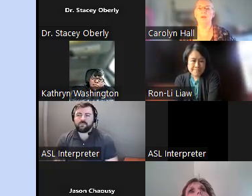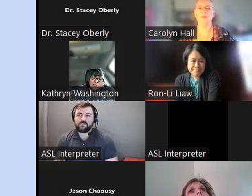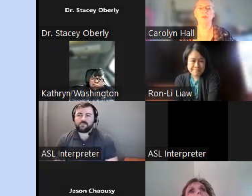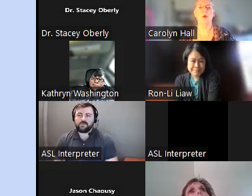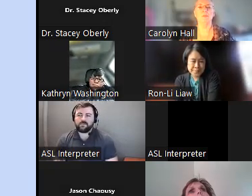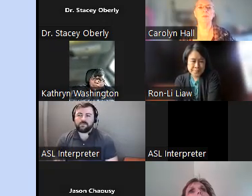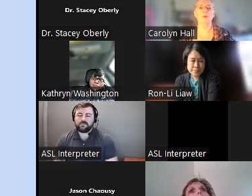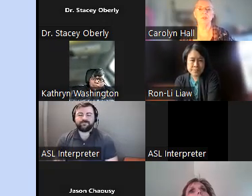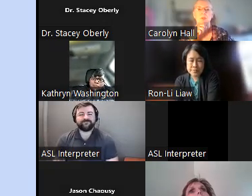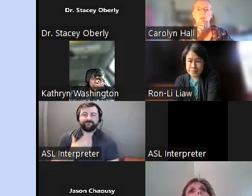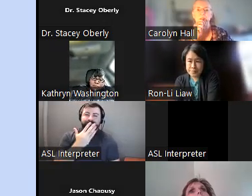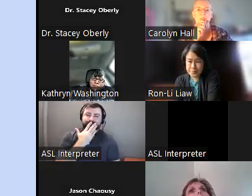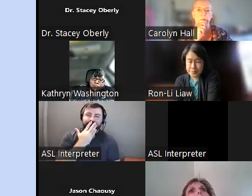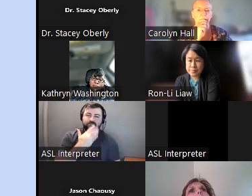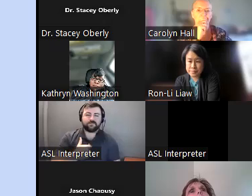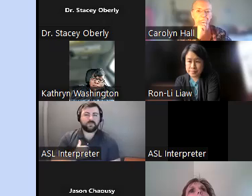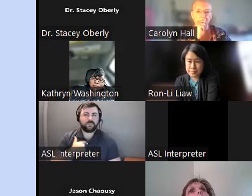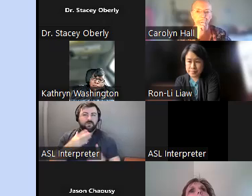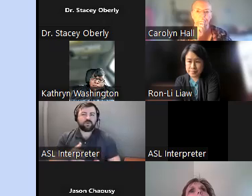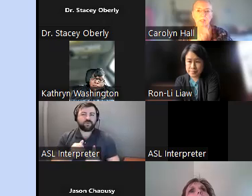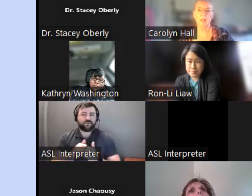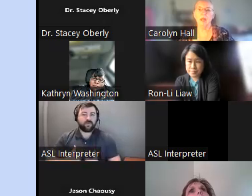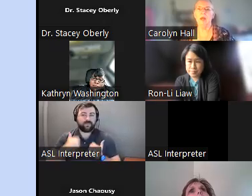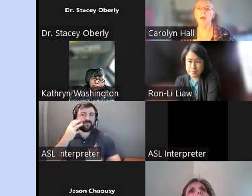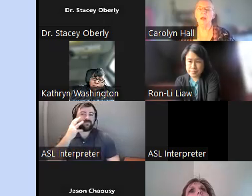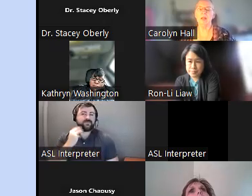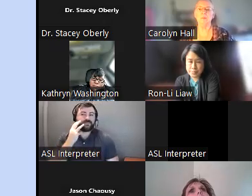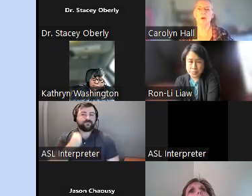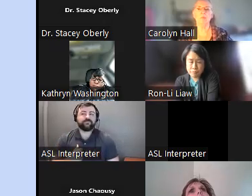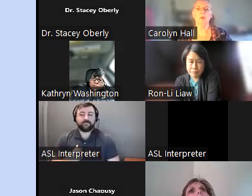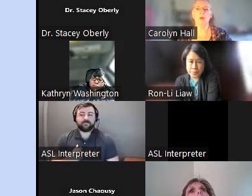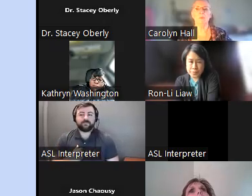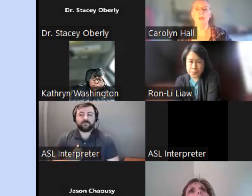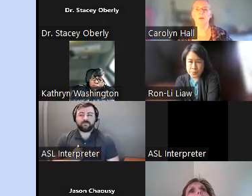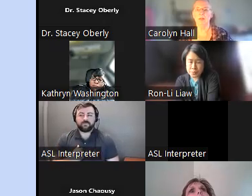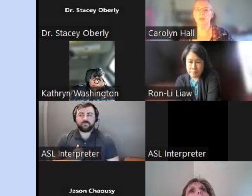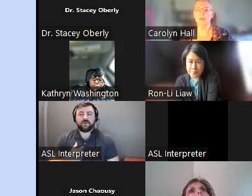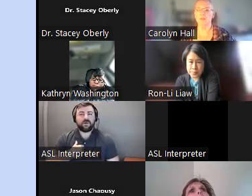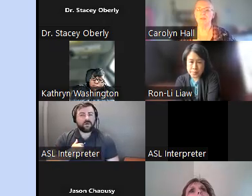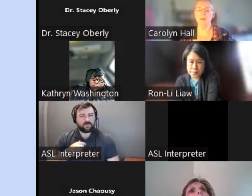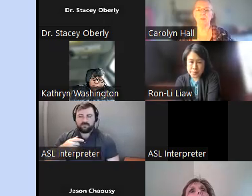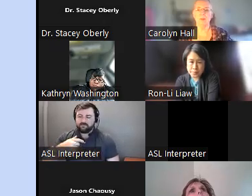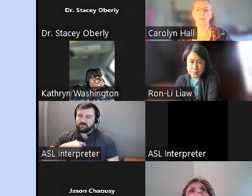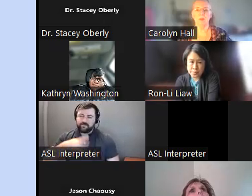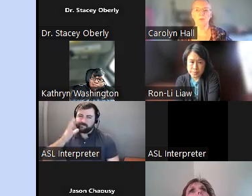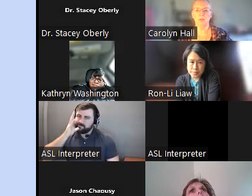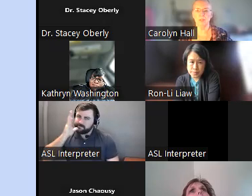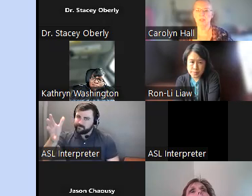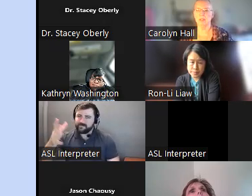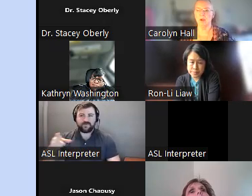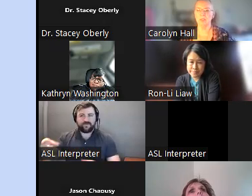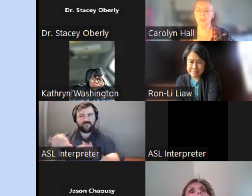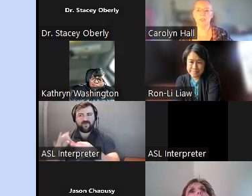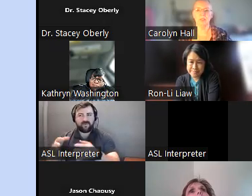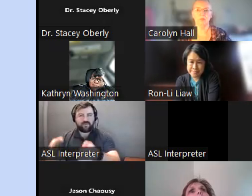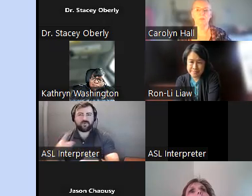Thank you. So I'm a person with lived experience and I'm a grandparent to a family member who is in